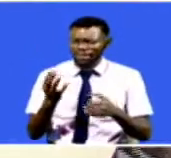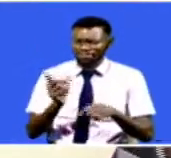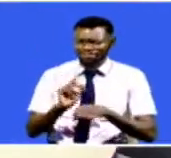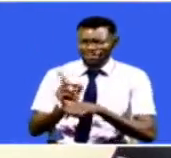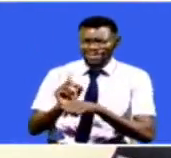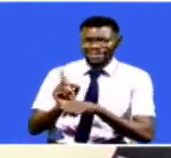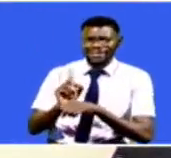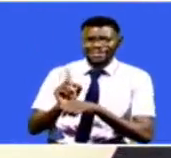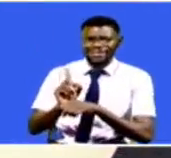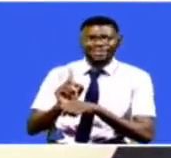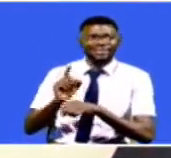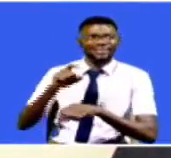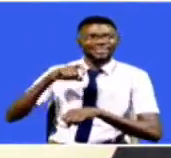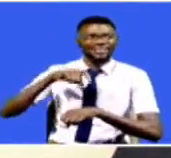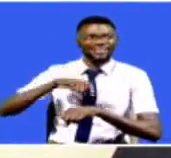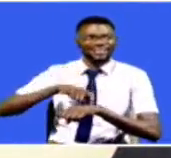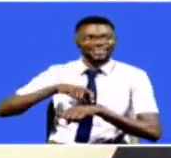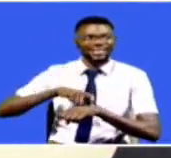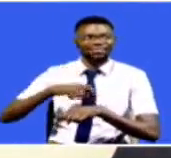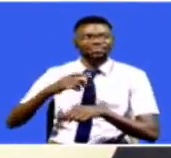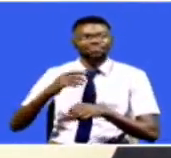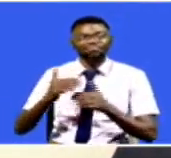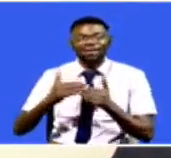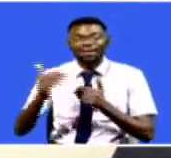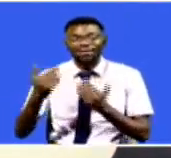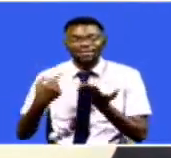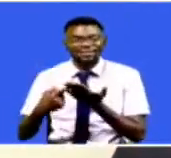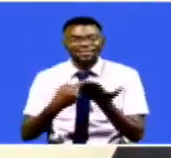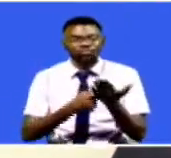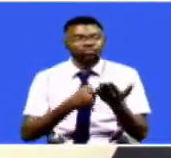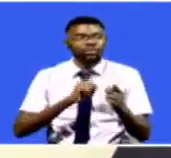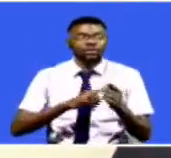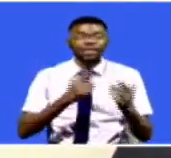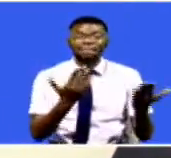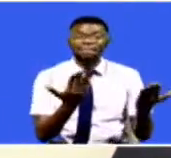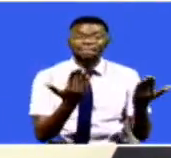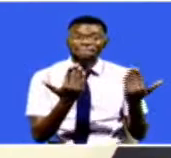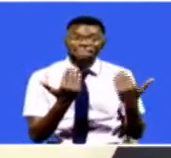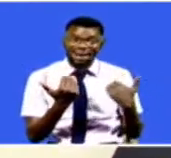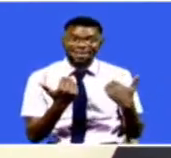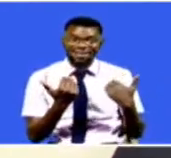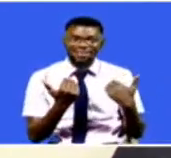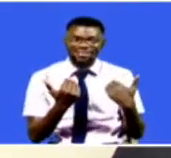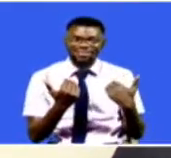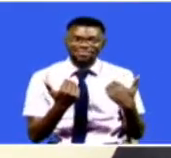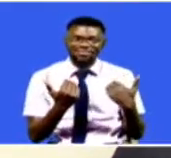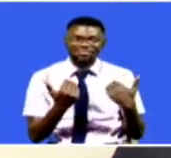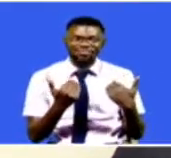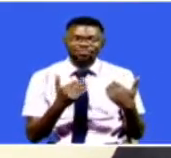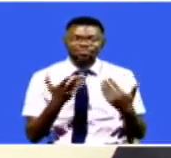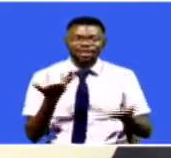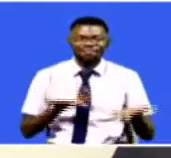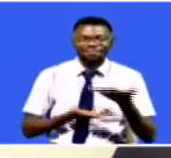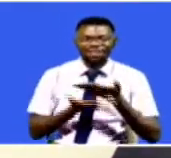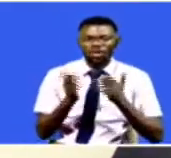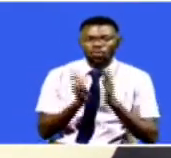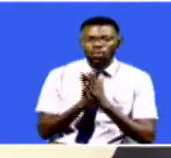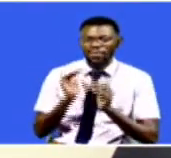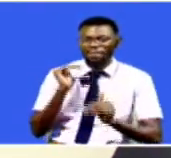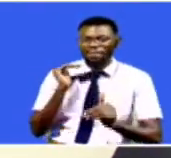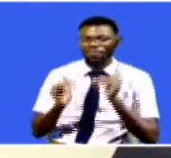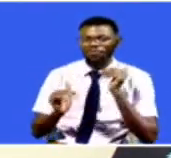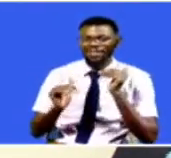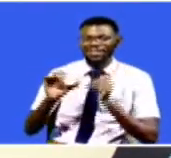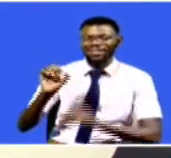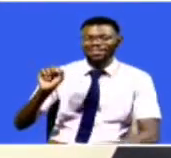top of the hour time now for our next discussion. When we come back from this very short break, I'll be speaking to Professor